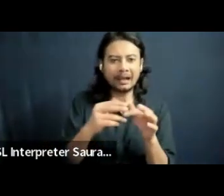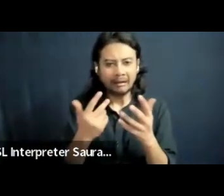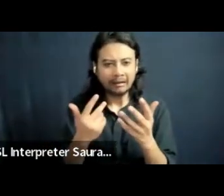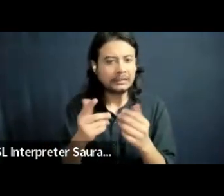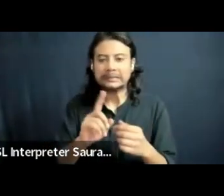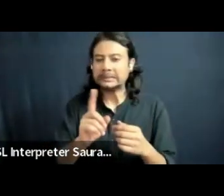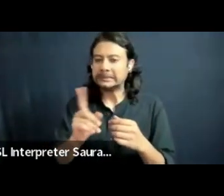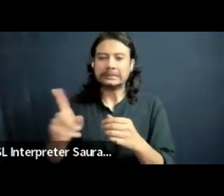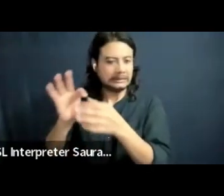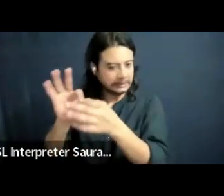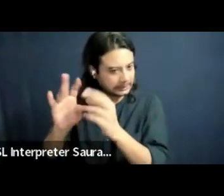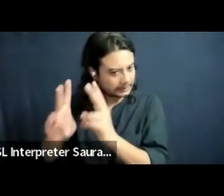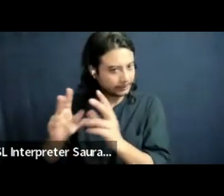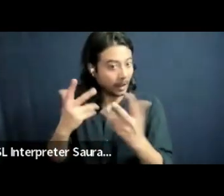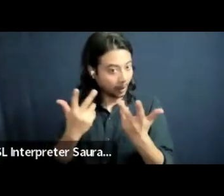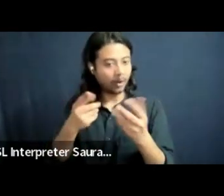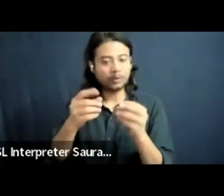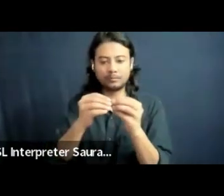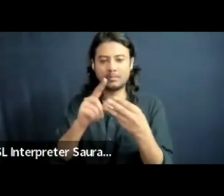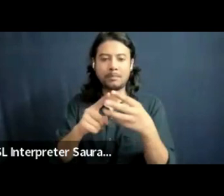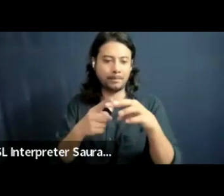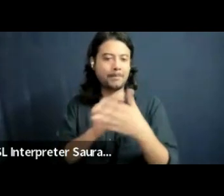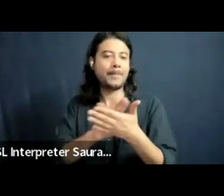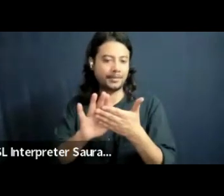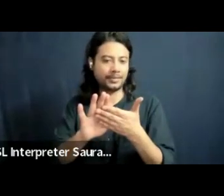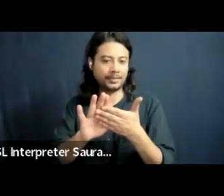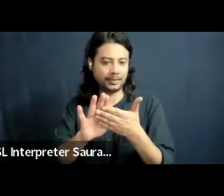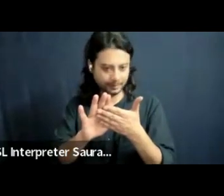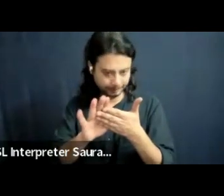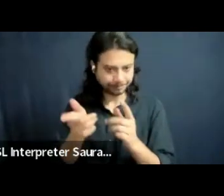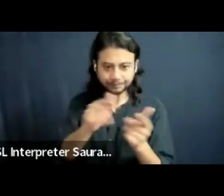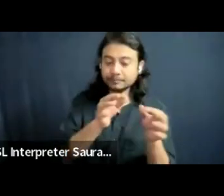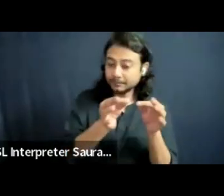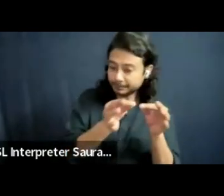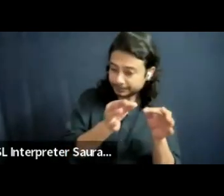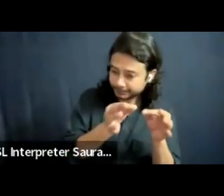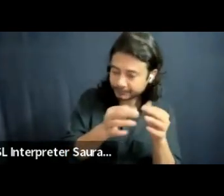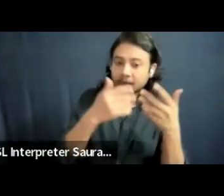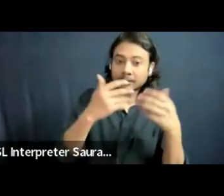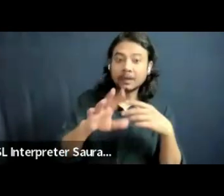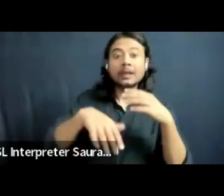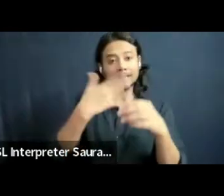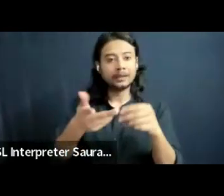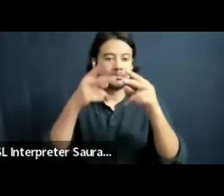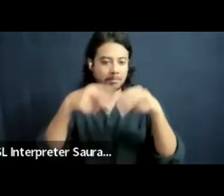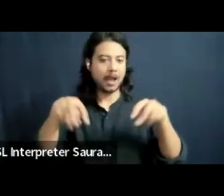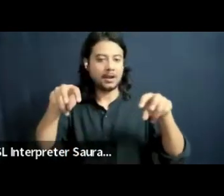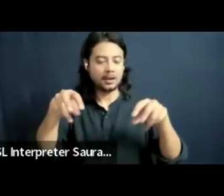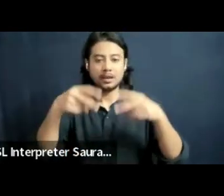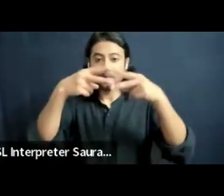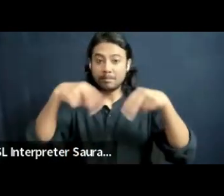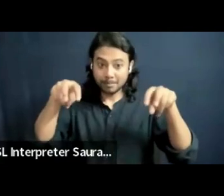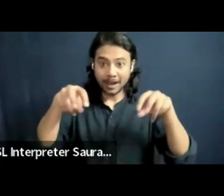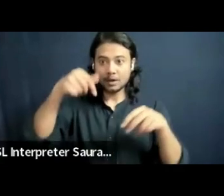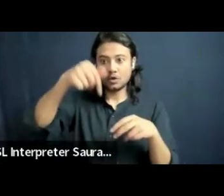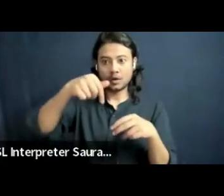Then we will be having a panel discussion. For the panel discussion, we have two more people to join